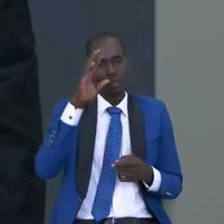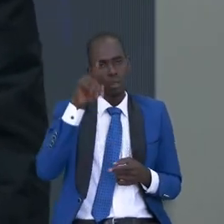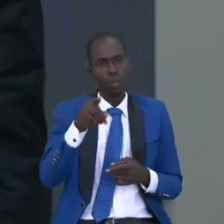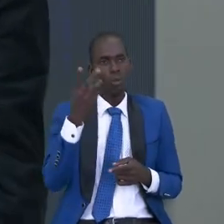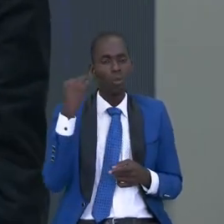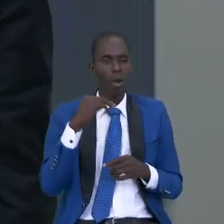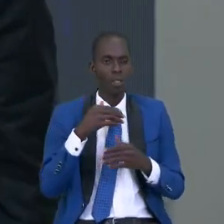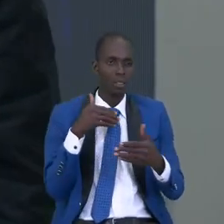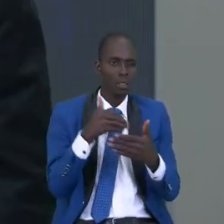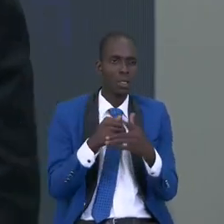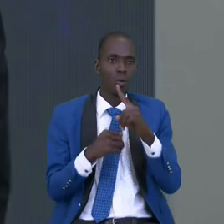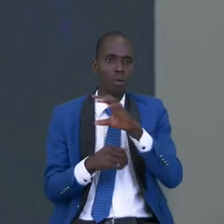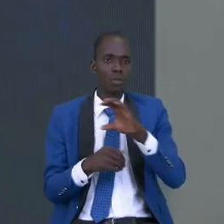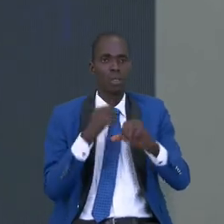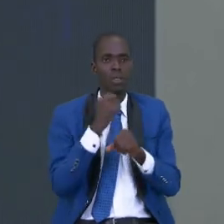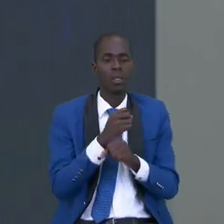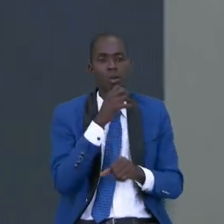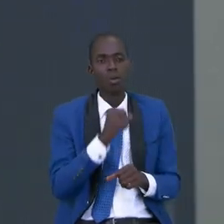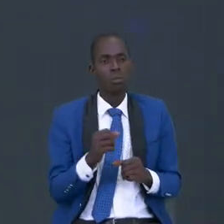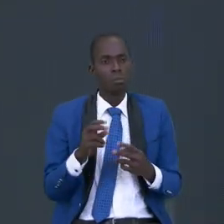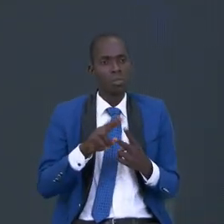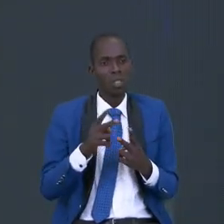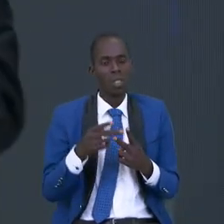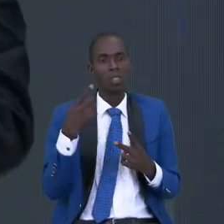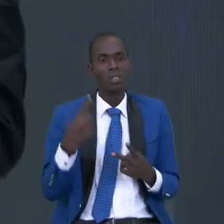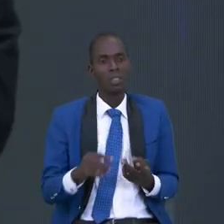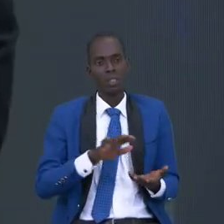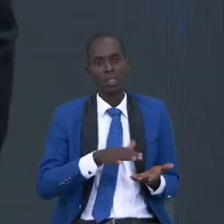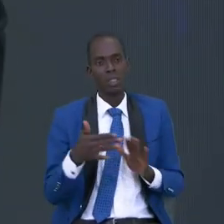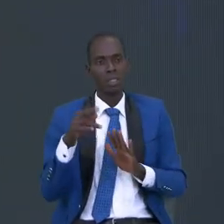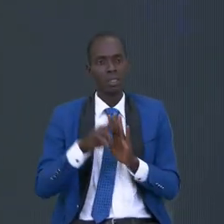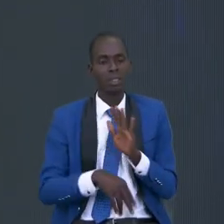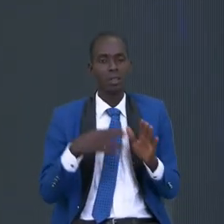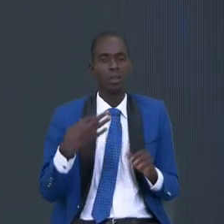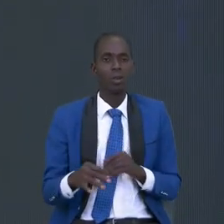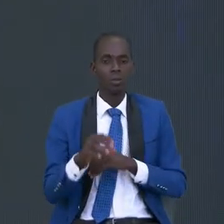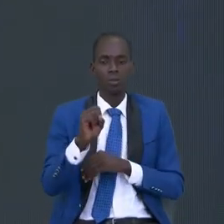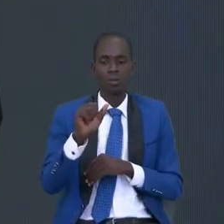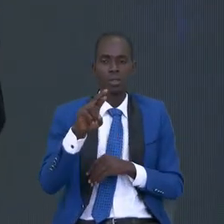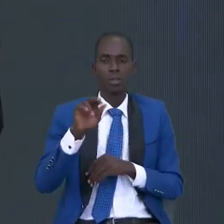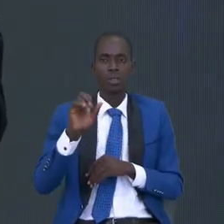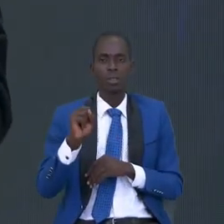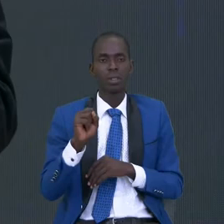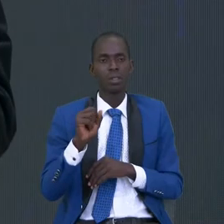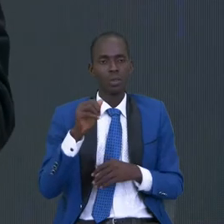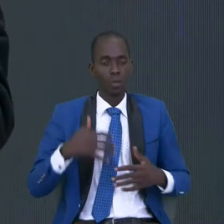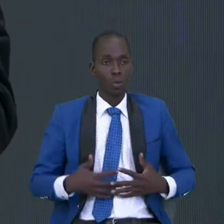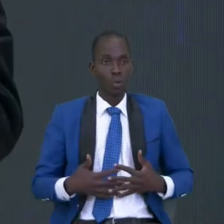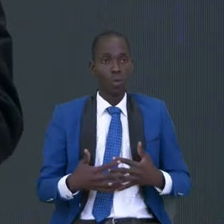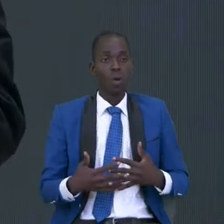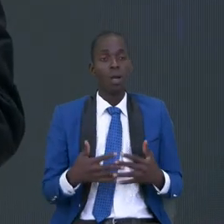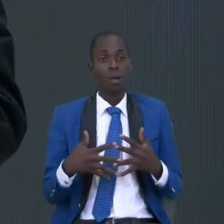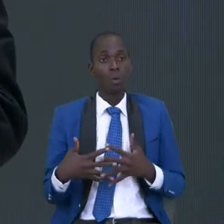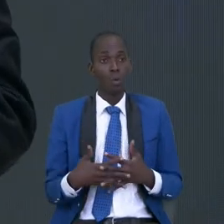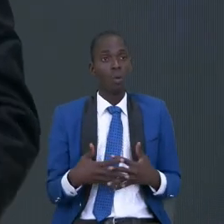years old, neither yet the deadness of Sarah's womb. Look at verse 20. In verse 20, he staggered not